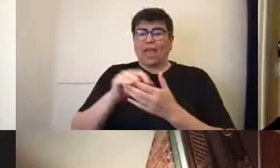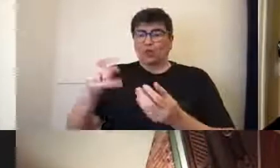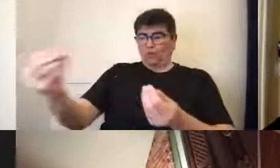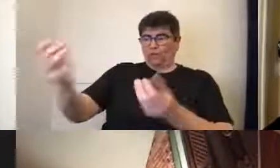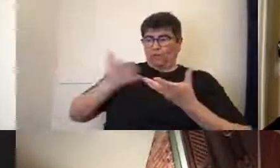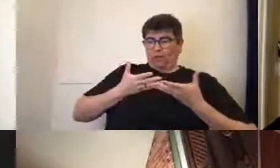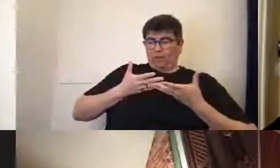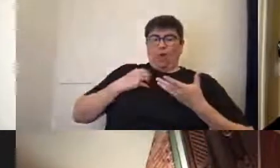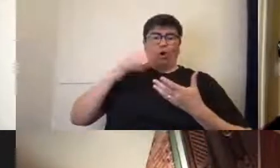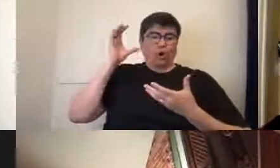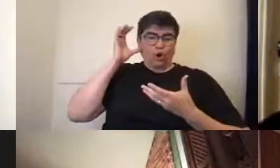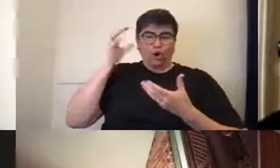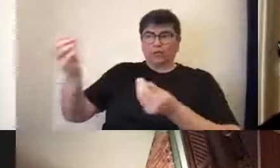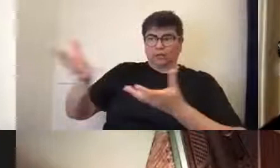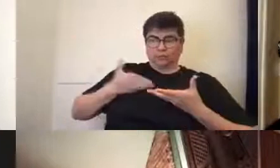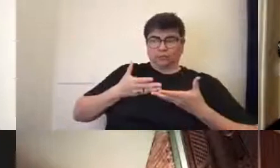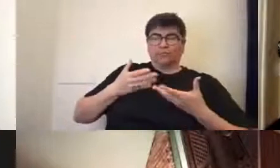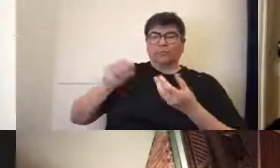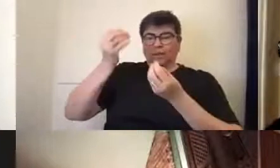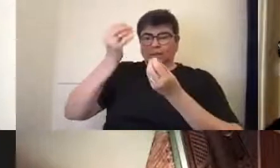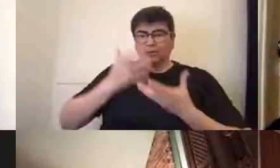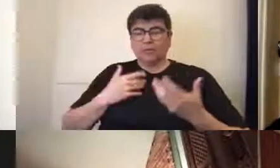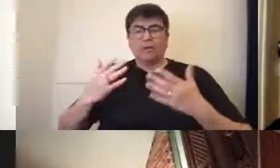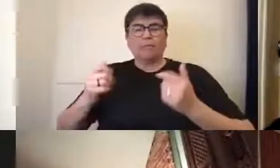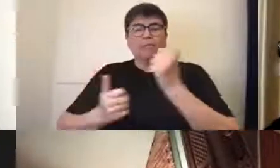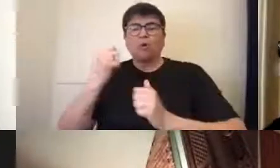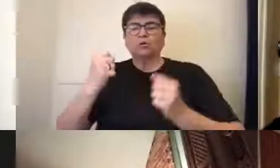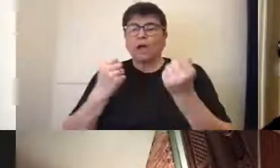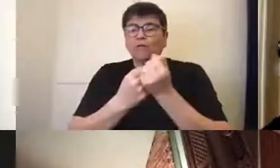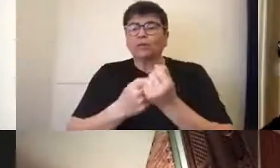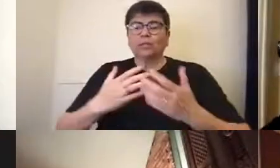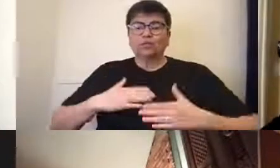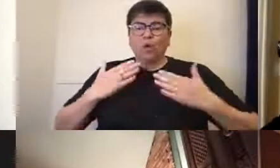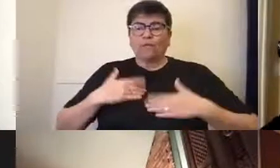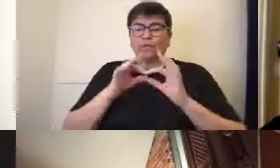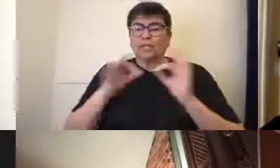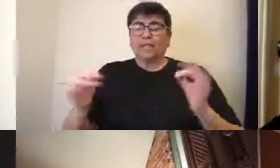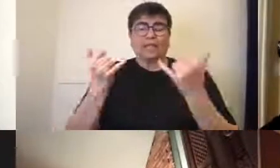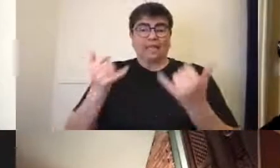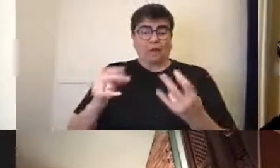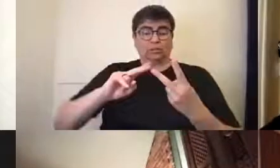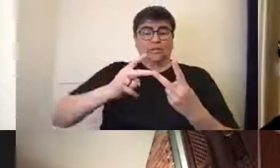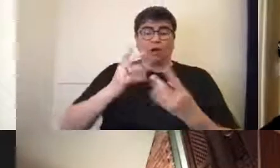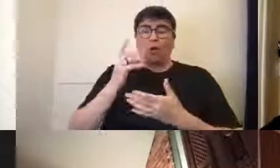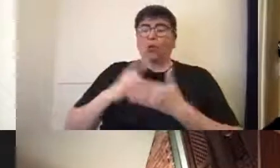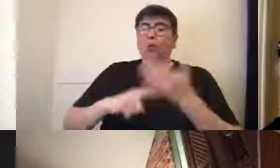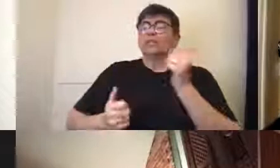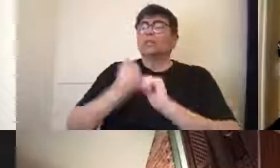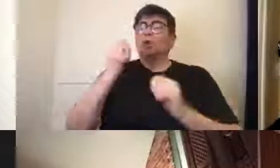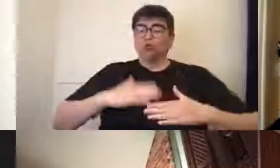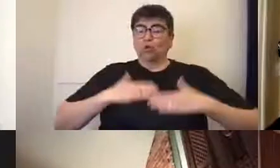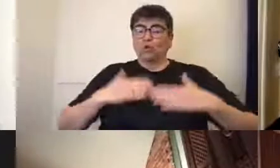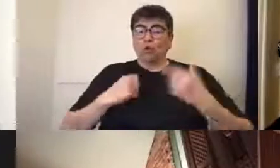or you've heard communicated to you, the most affirming, joyful sentence? The second part is, what's the most joyful, affirming sentence that you've said and